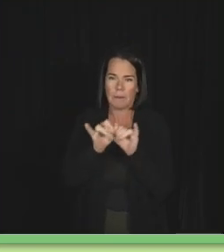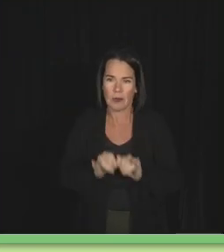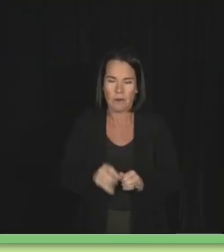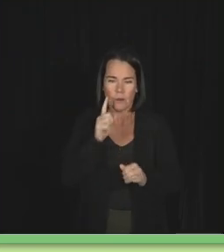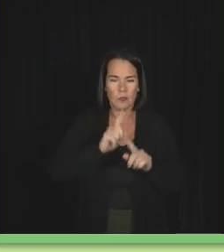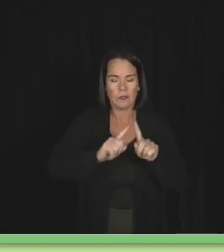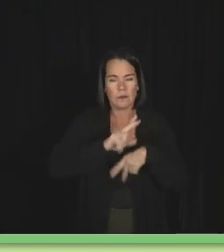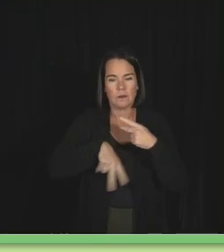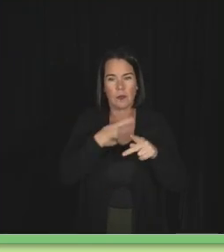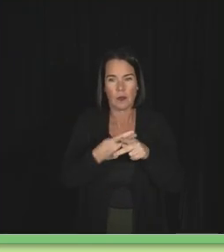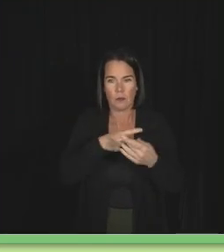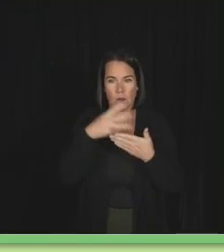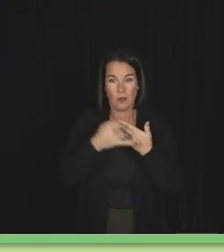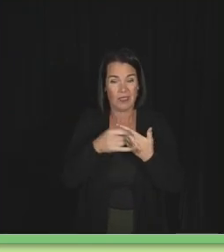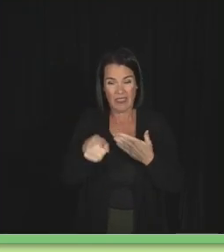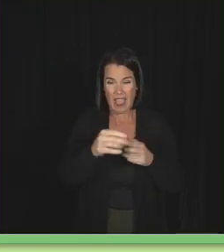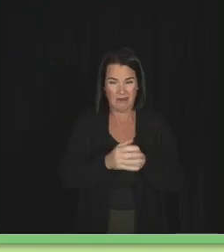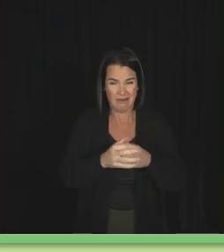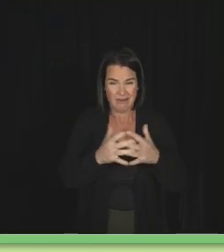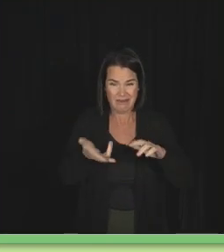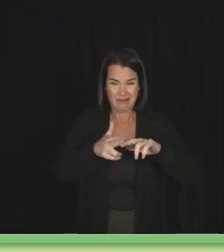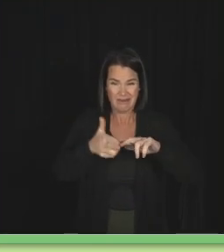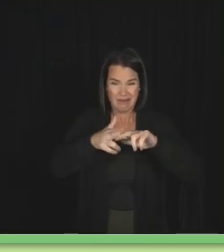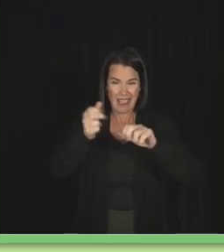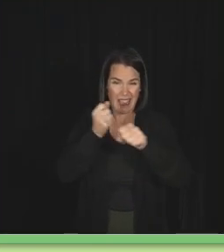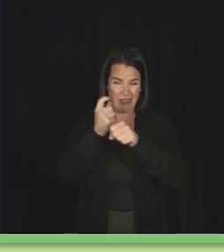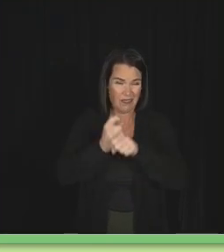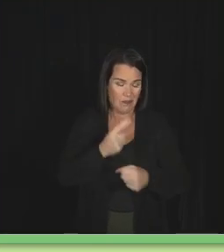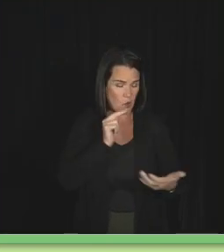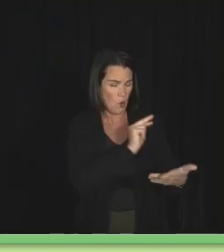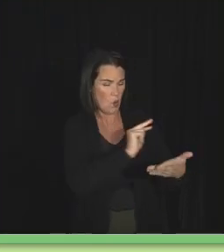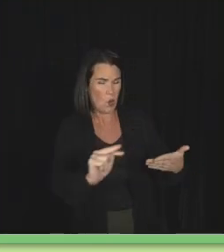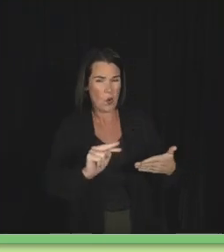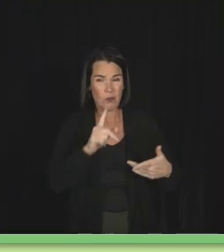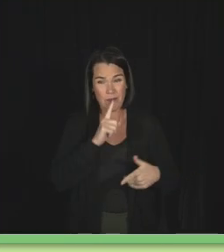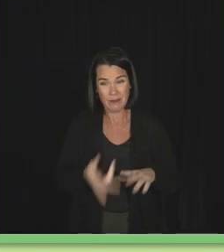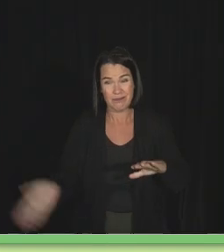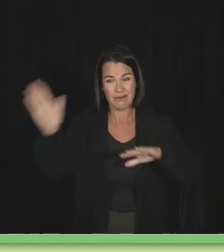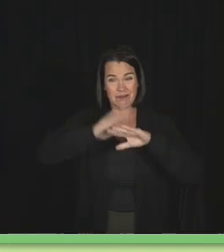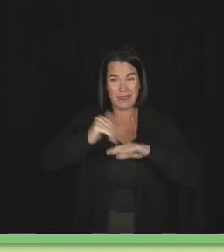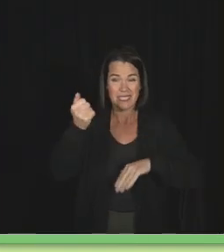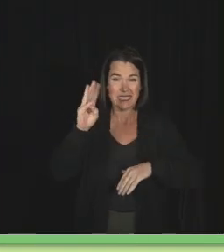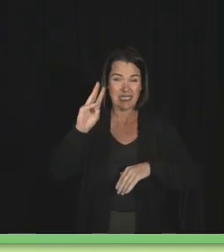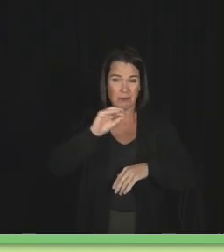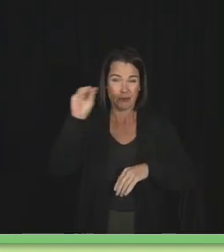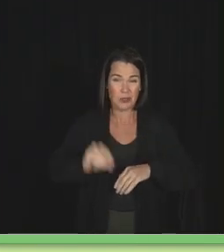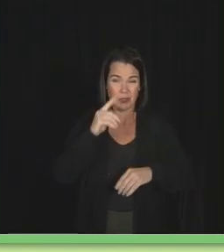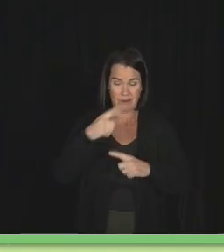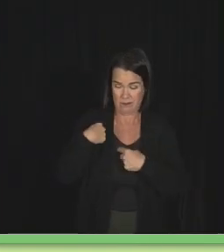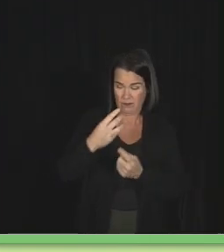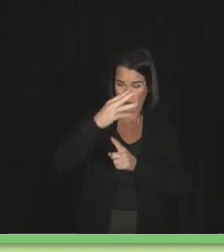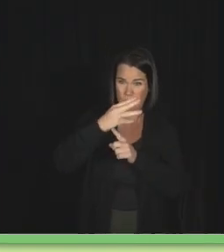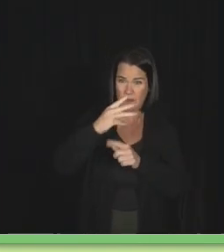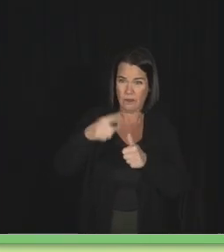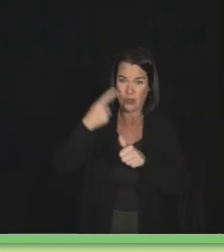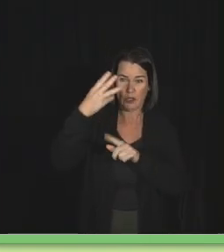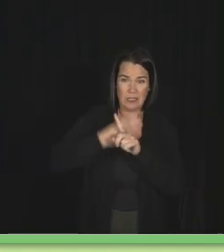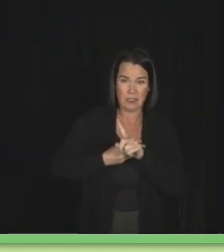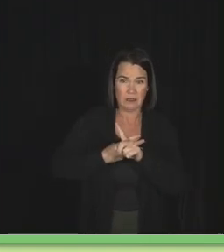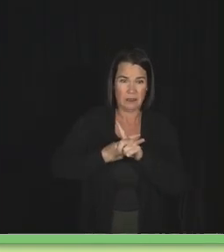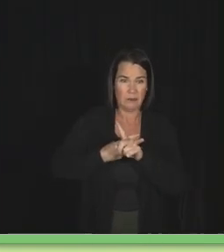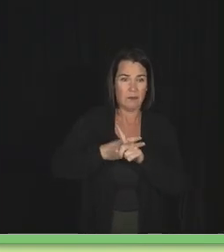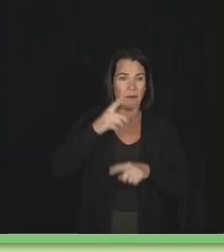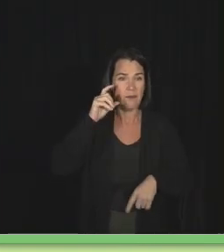to increase every year. If you kind of dive in, it's been about already a 16% increase for the first half of the year compared to last